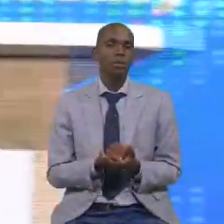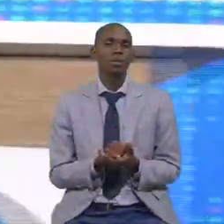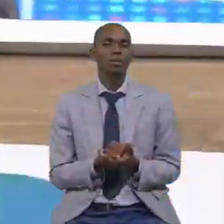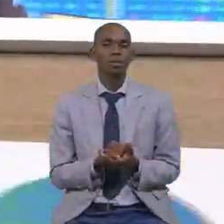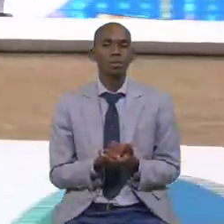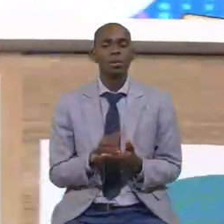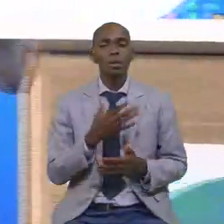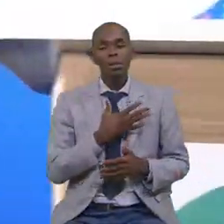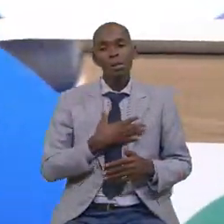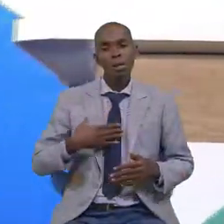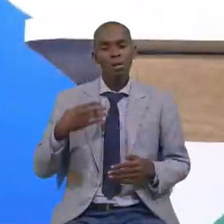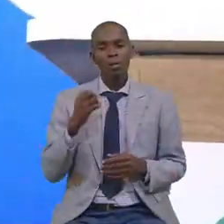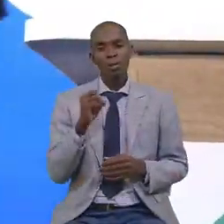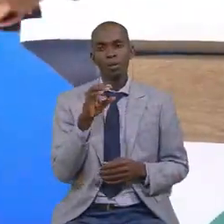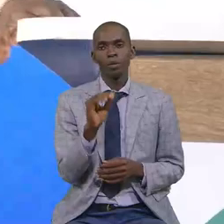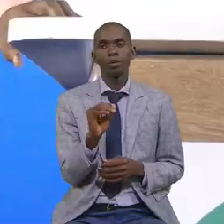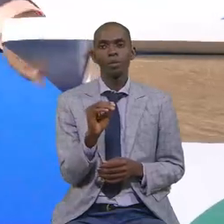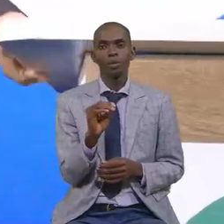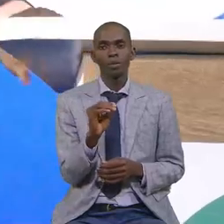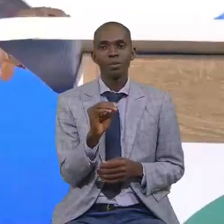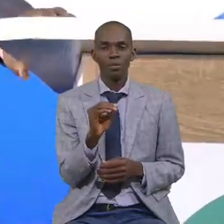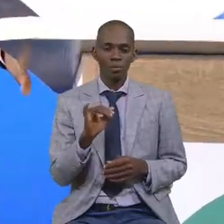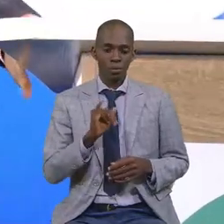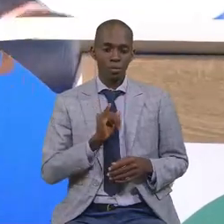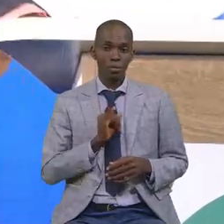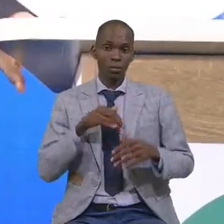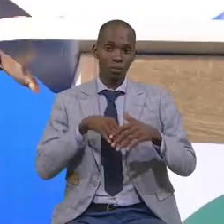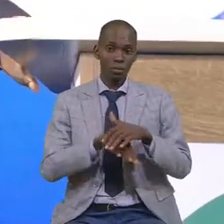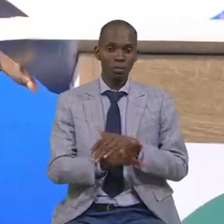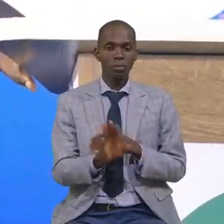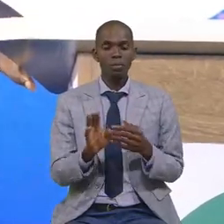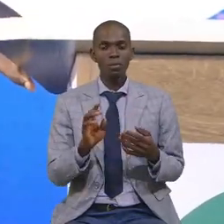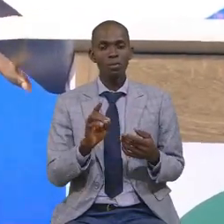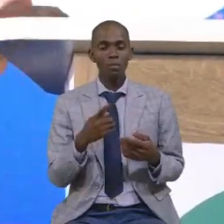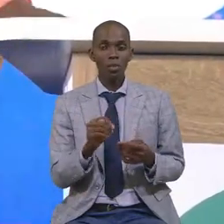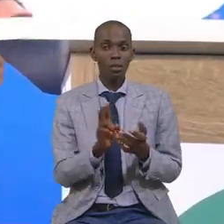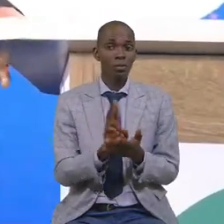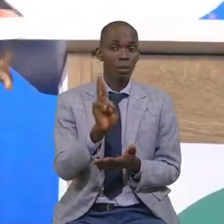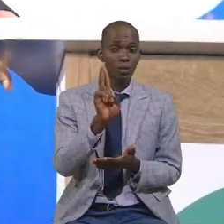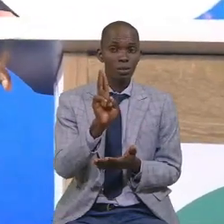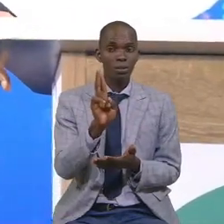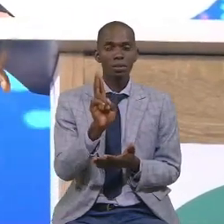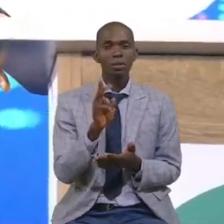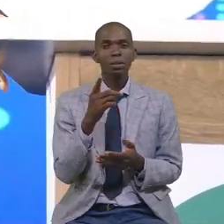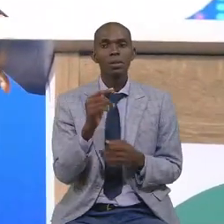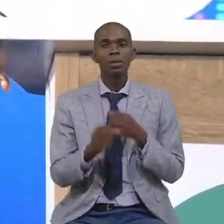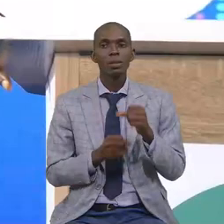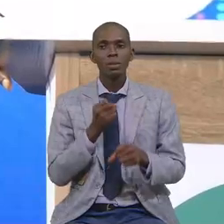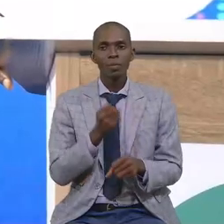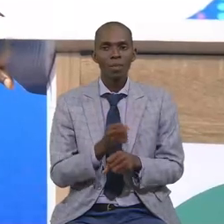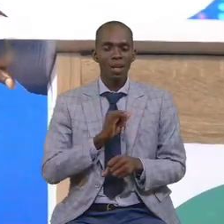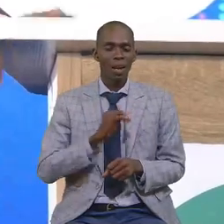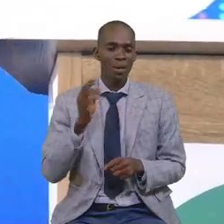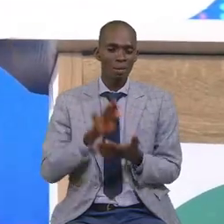so, I entered the university the year I was born